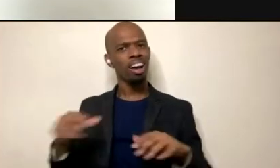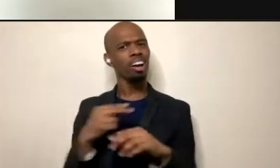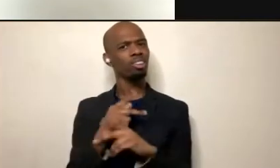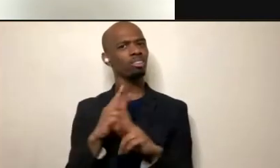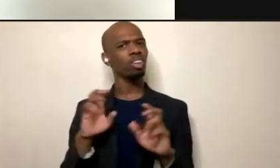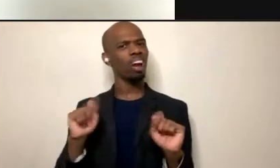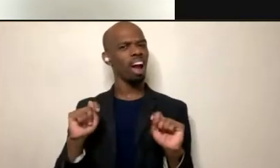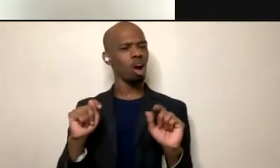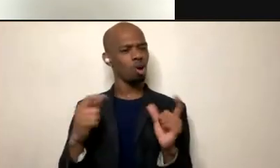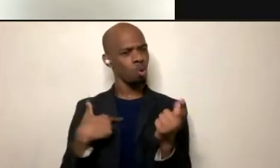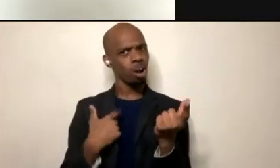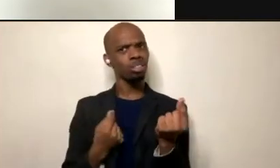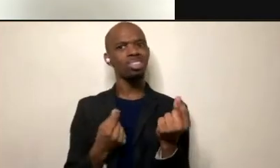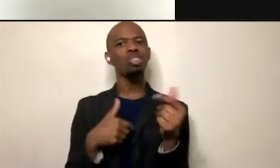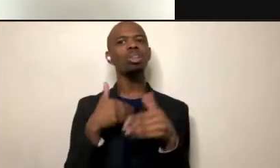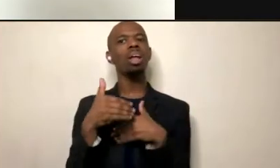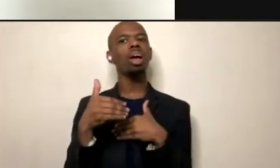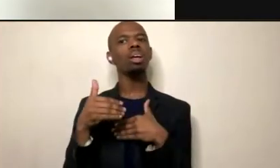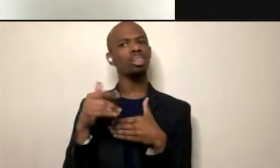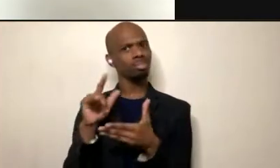Yeah, it seems like just